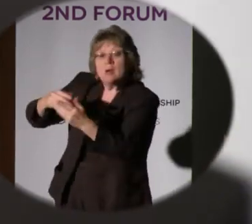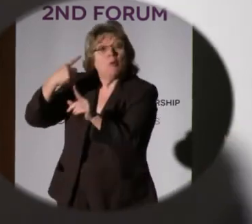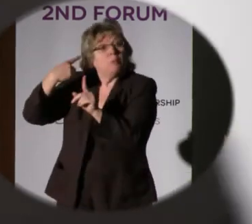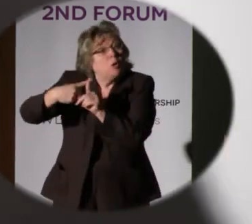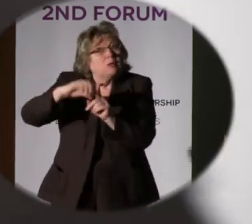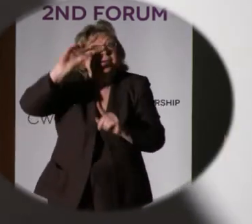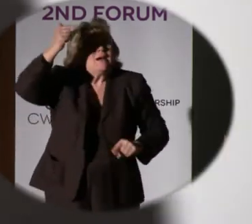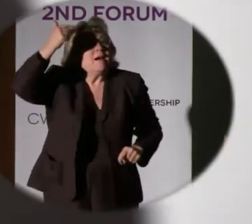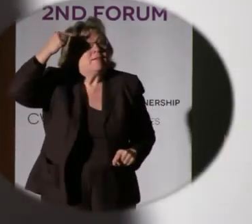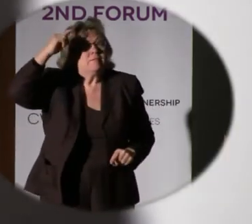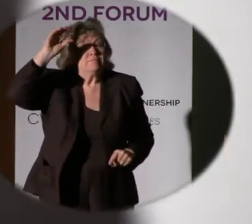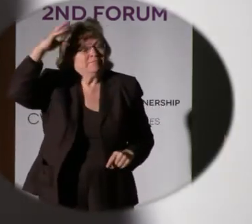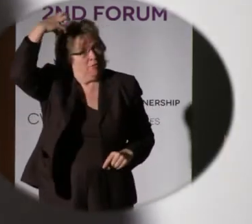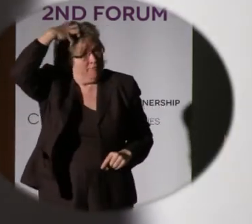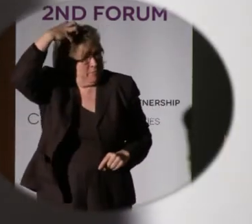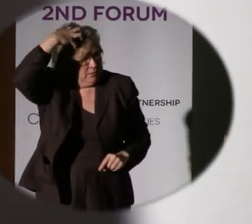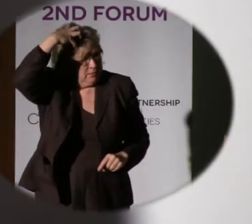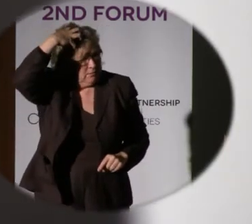Program.